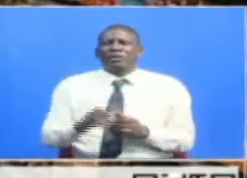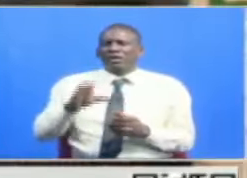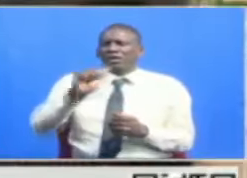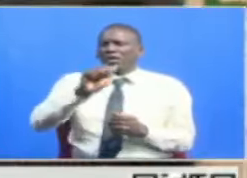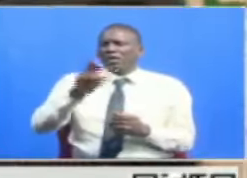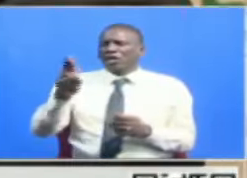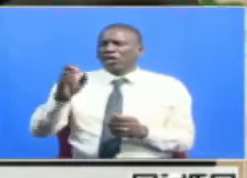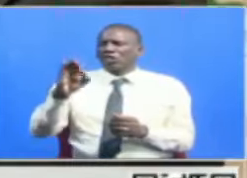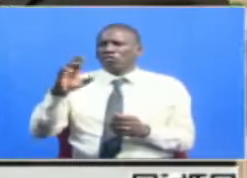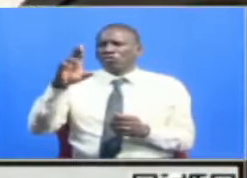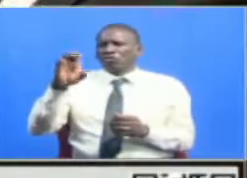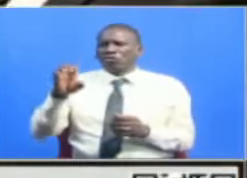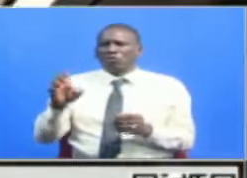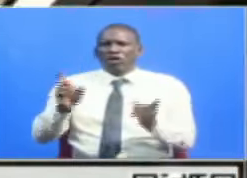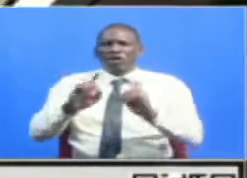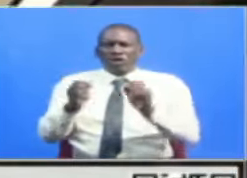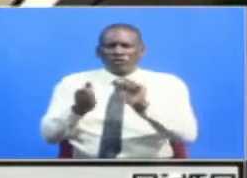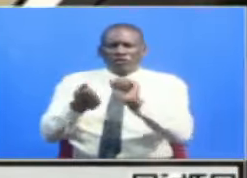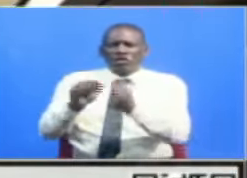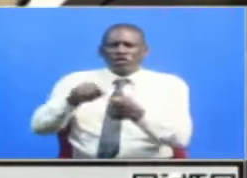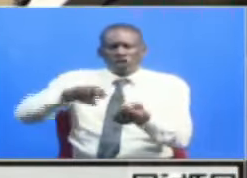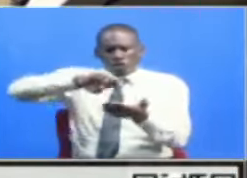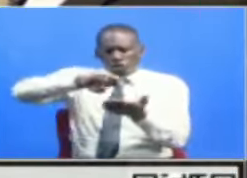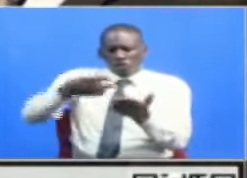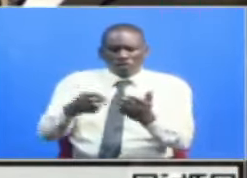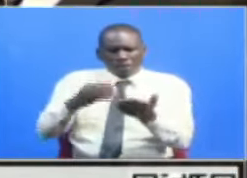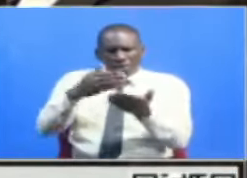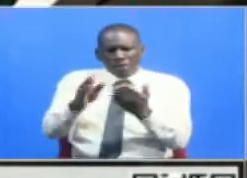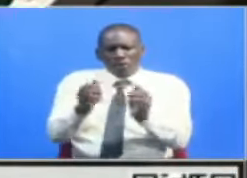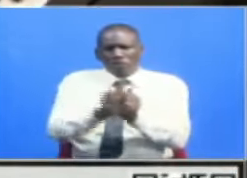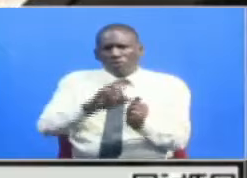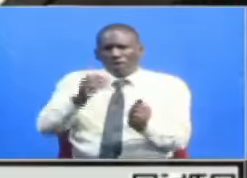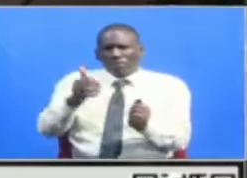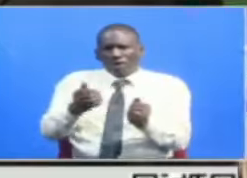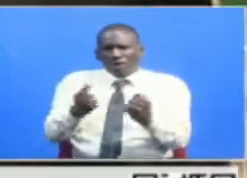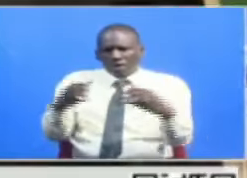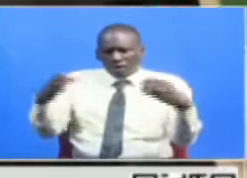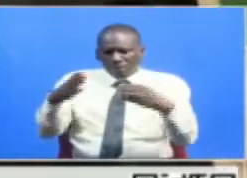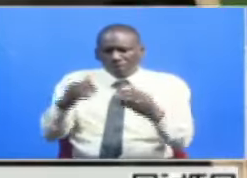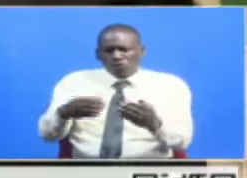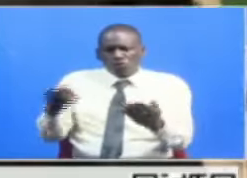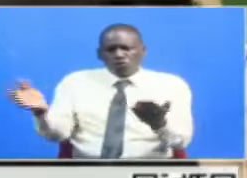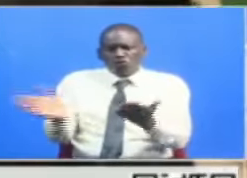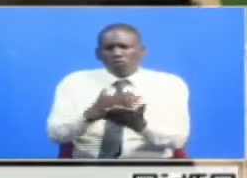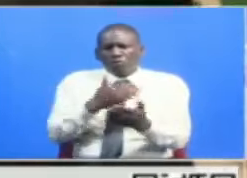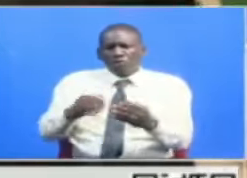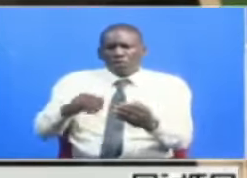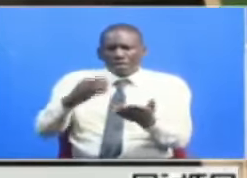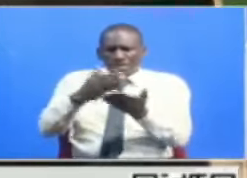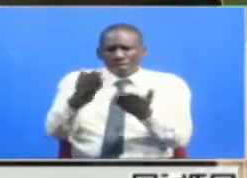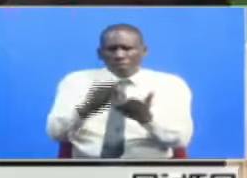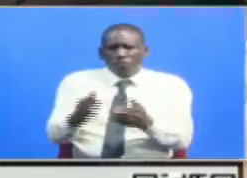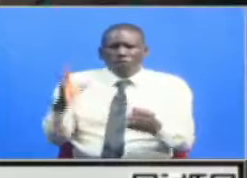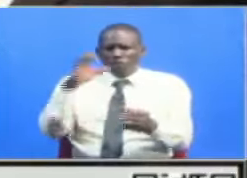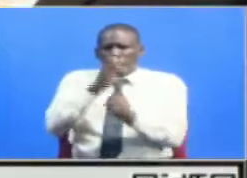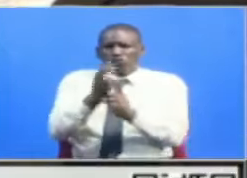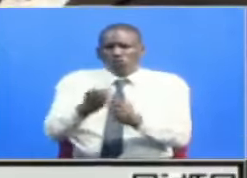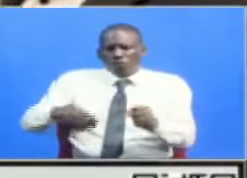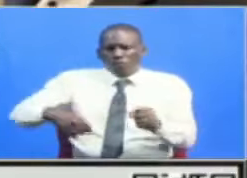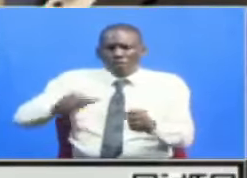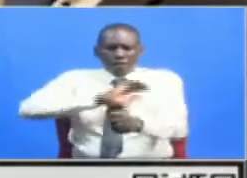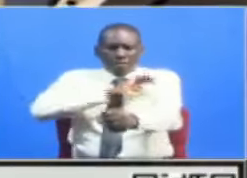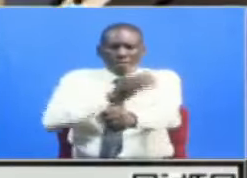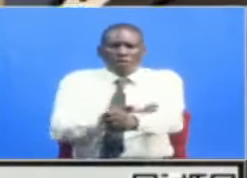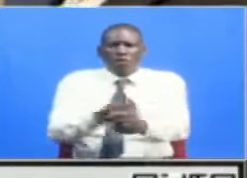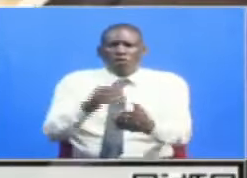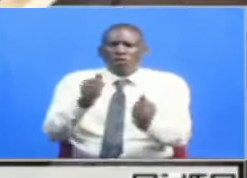not renege its contractual clauses with other suppliers to remove clauses amounting to abuse of buyer power despite